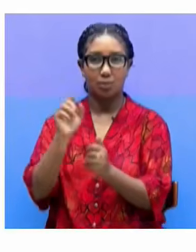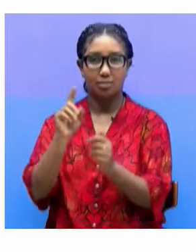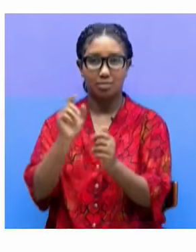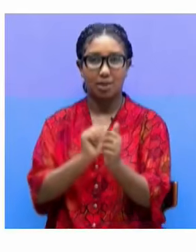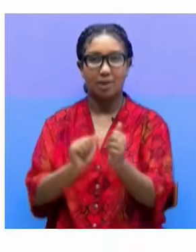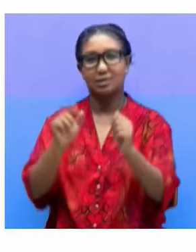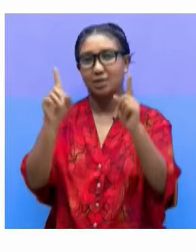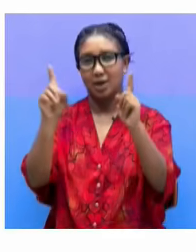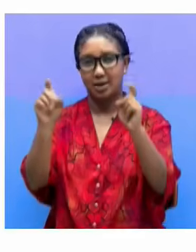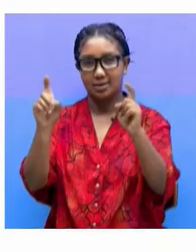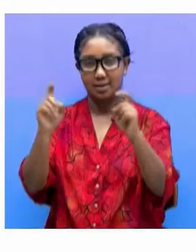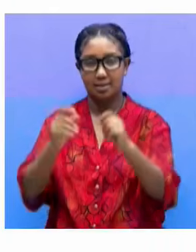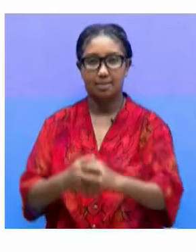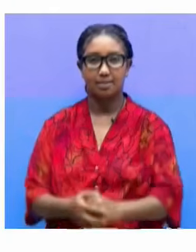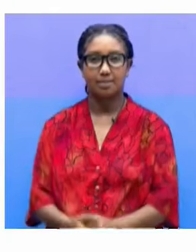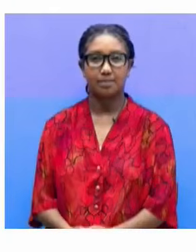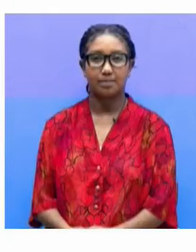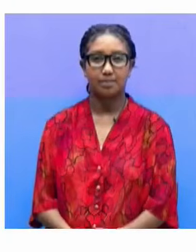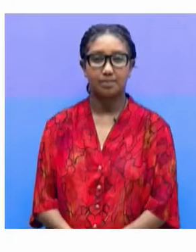the exam.